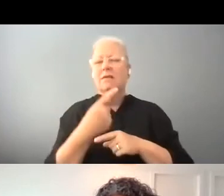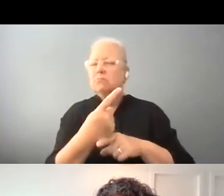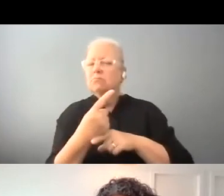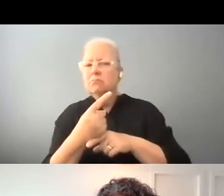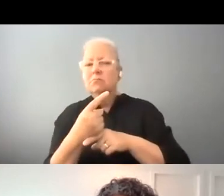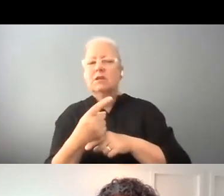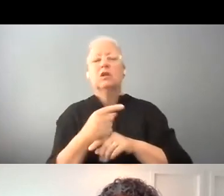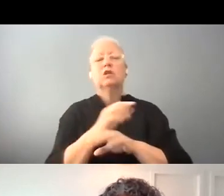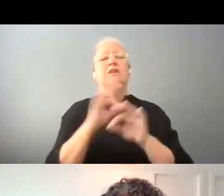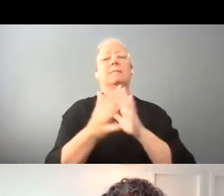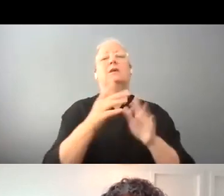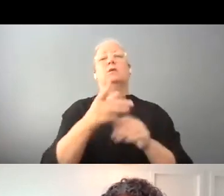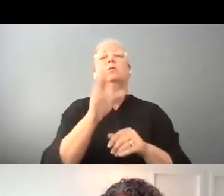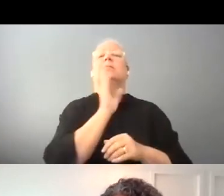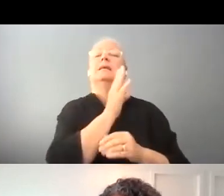count you out.